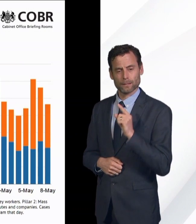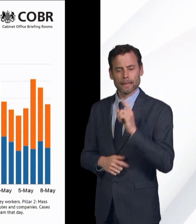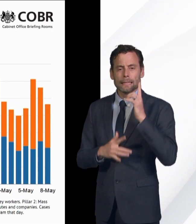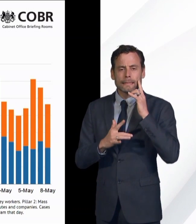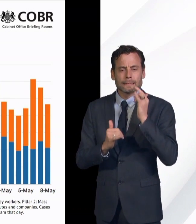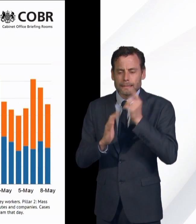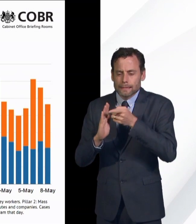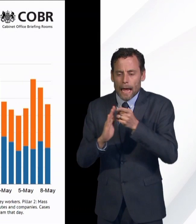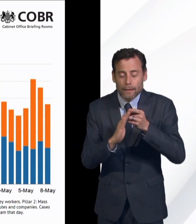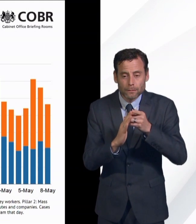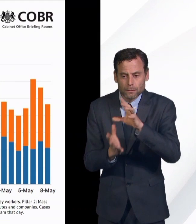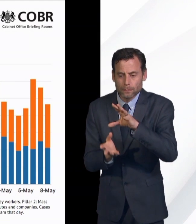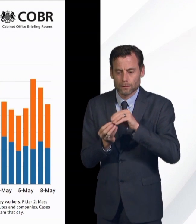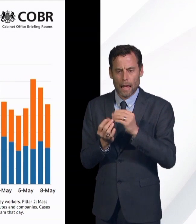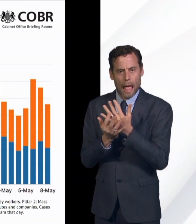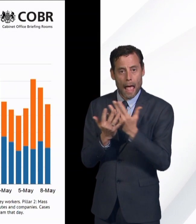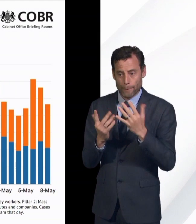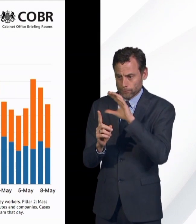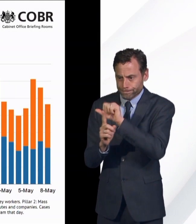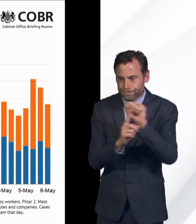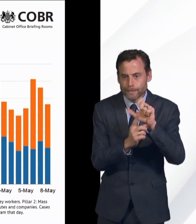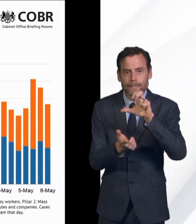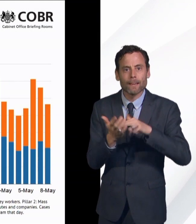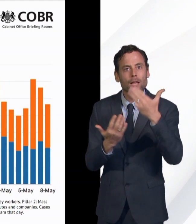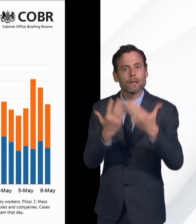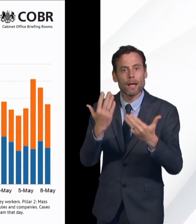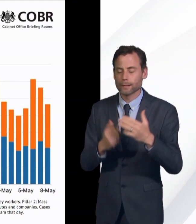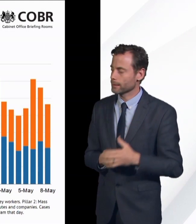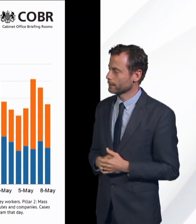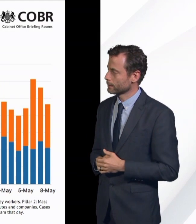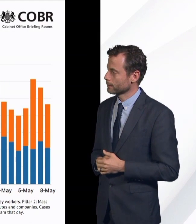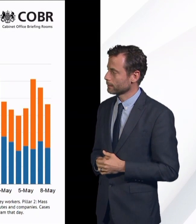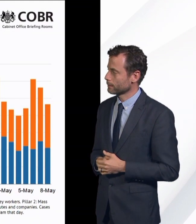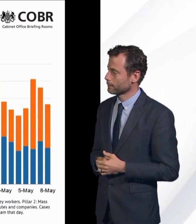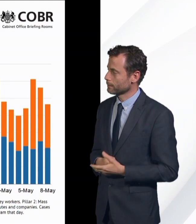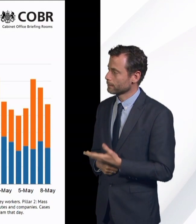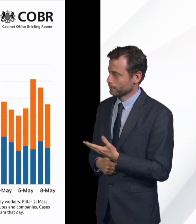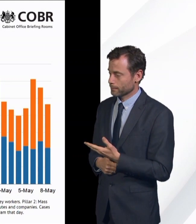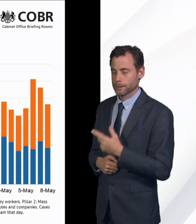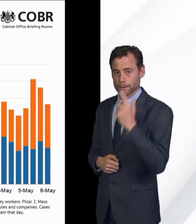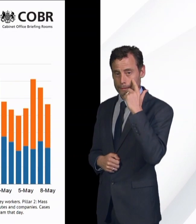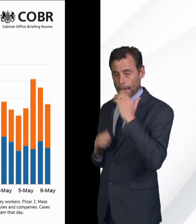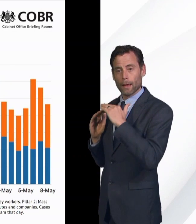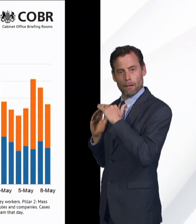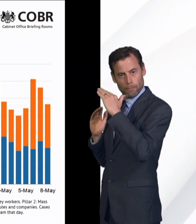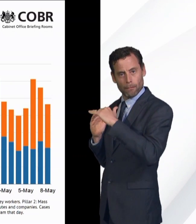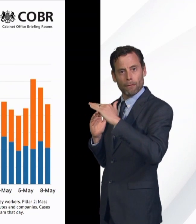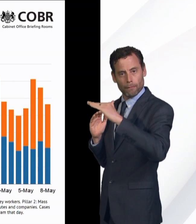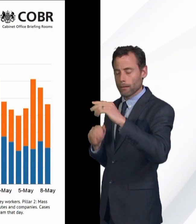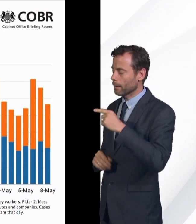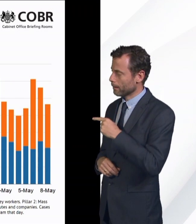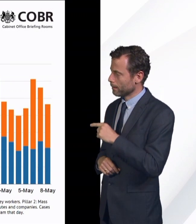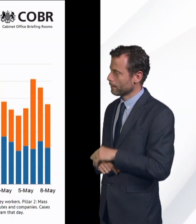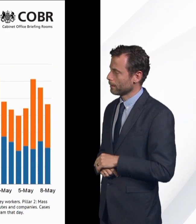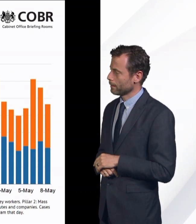is reflected in new cases. You will see a steady number of new cases being reported, and these remember, are